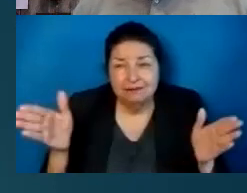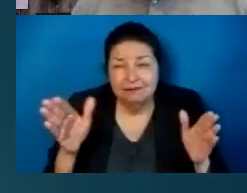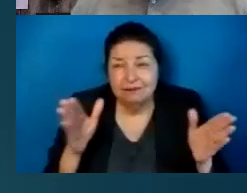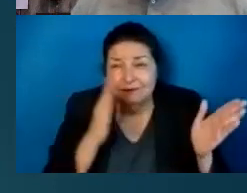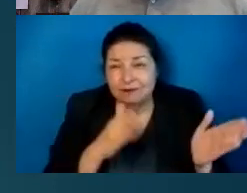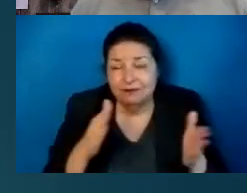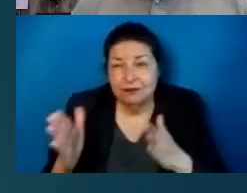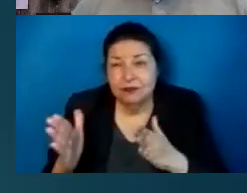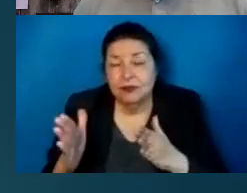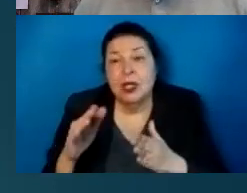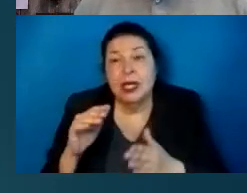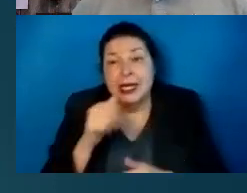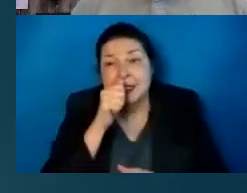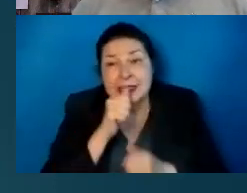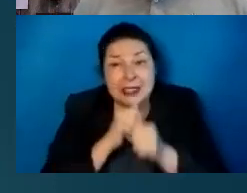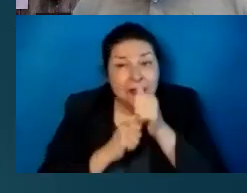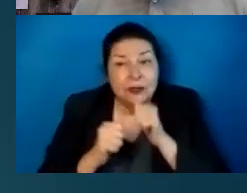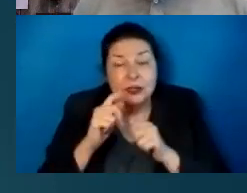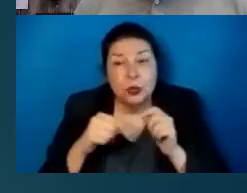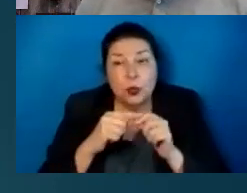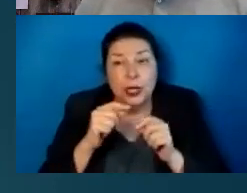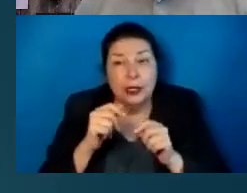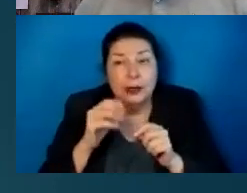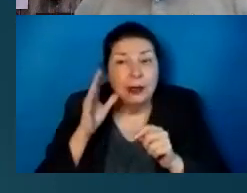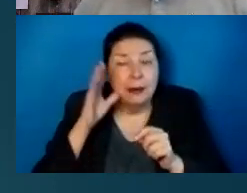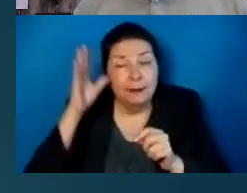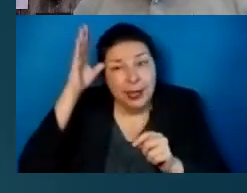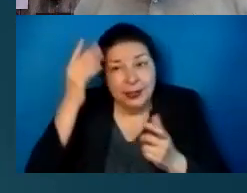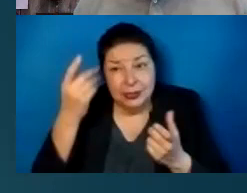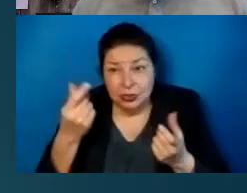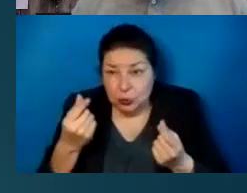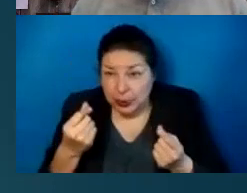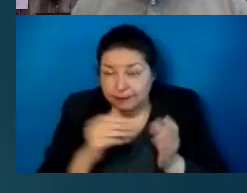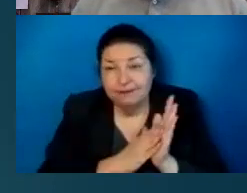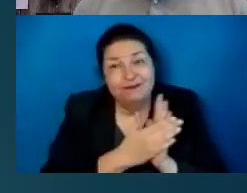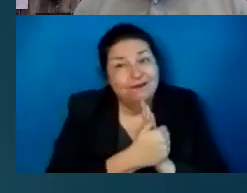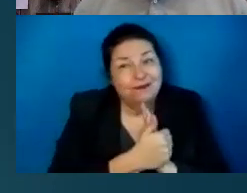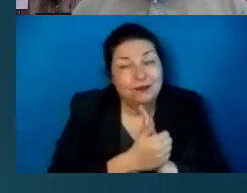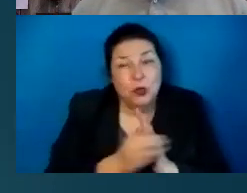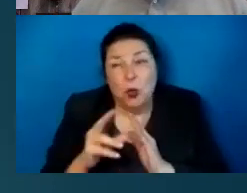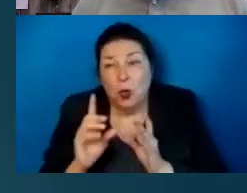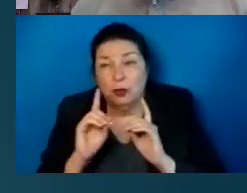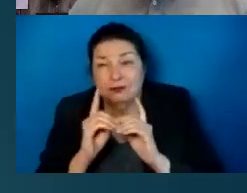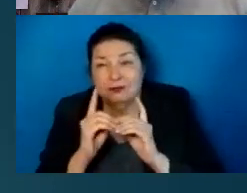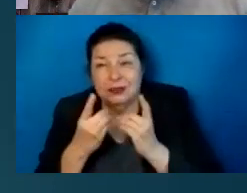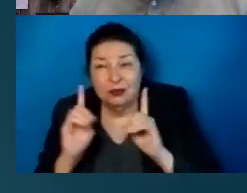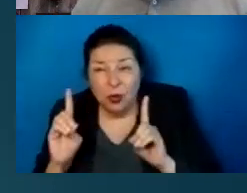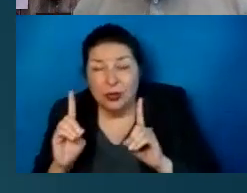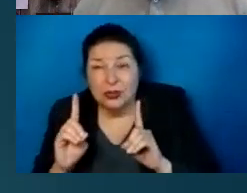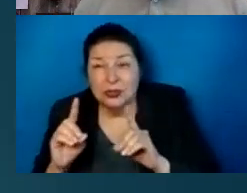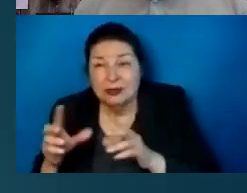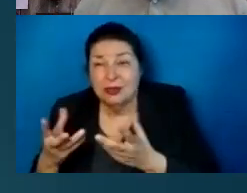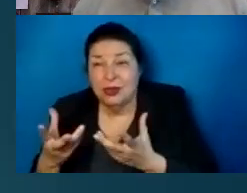order suffers when parents commit adultery, there is serial divorce, there's selfish